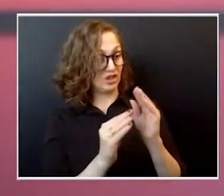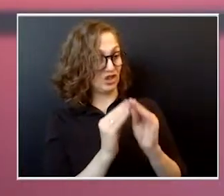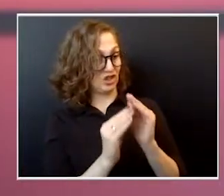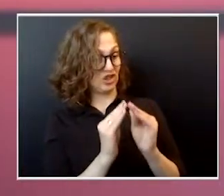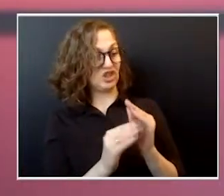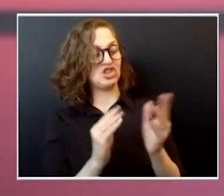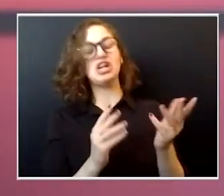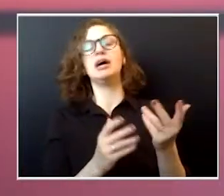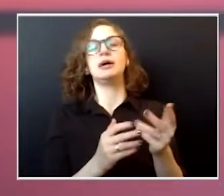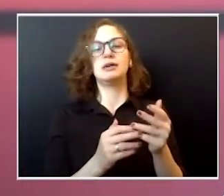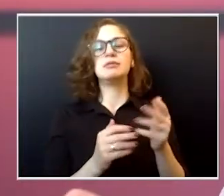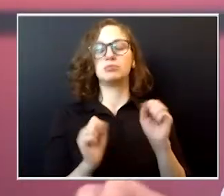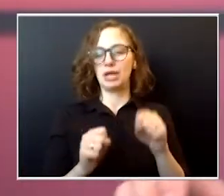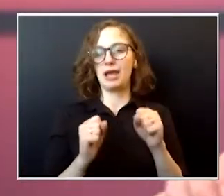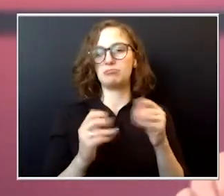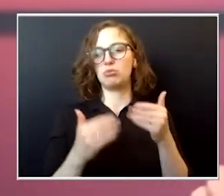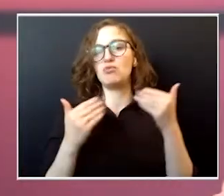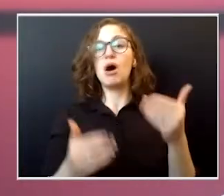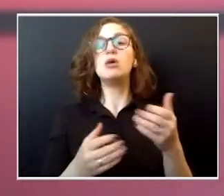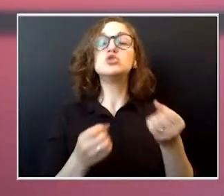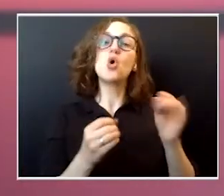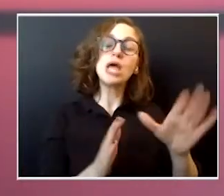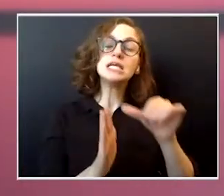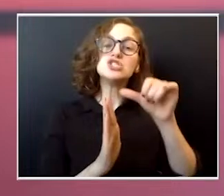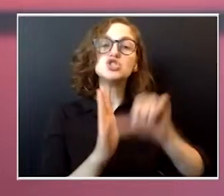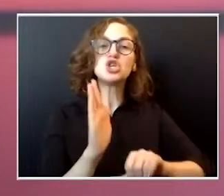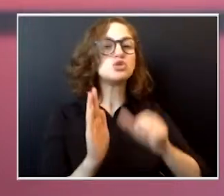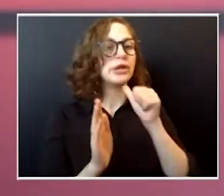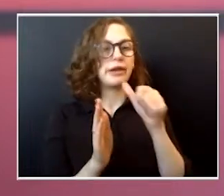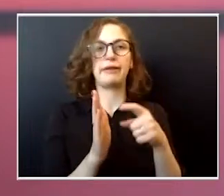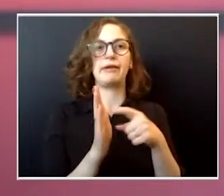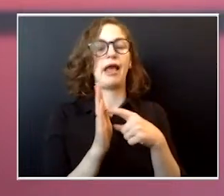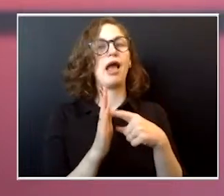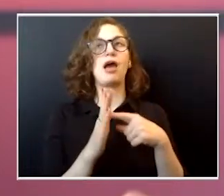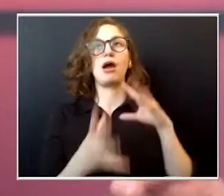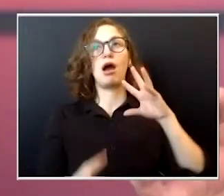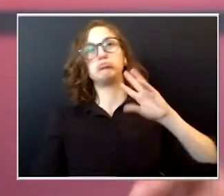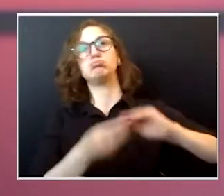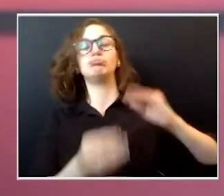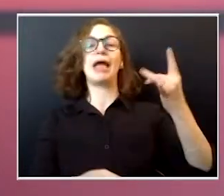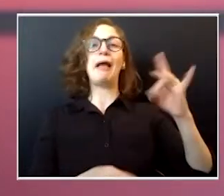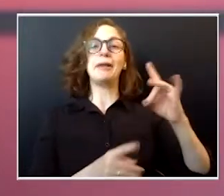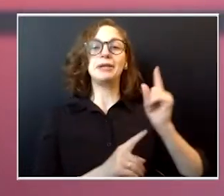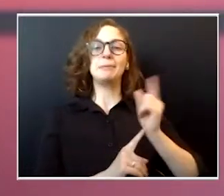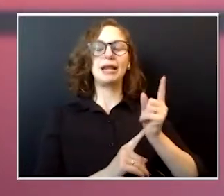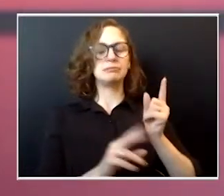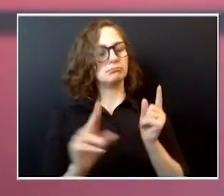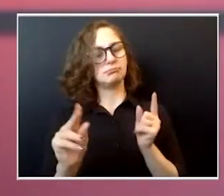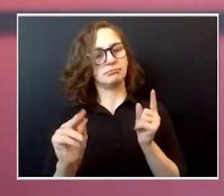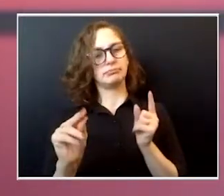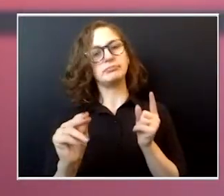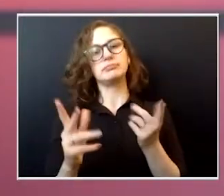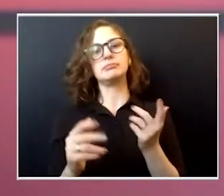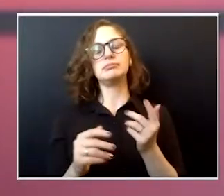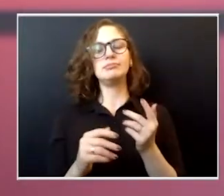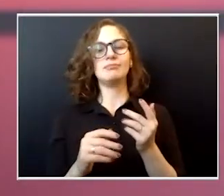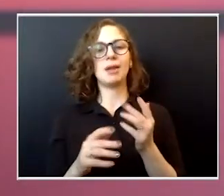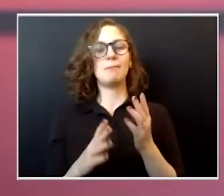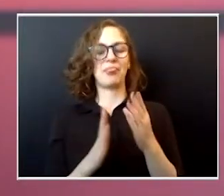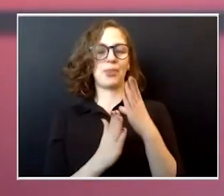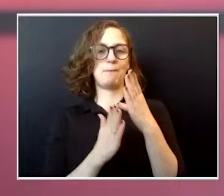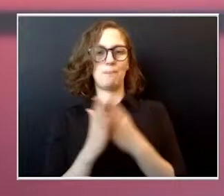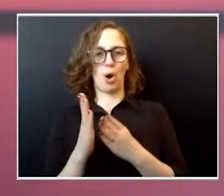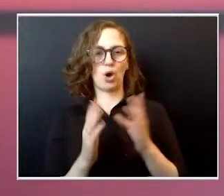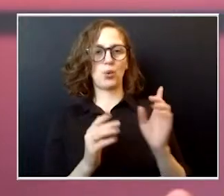minutes. It's sewing the two ends of the bypass, the graft conduit to his